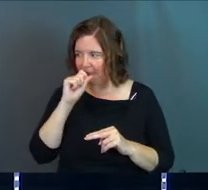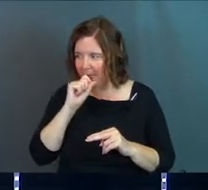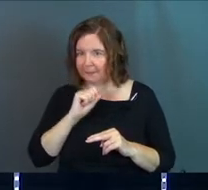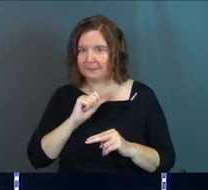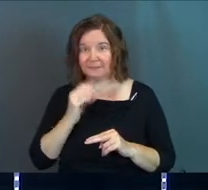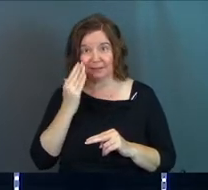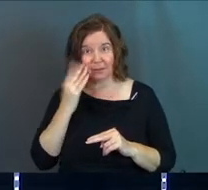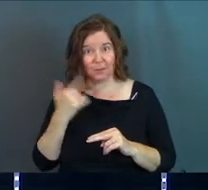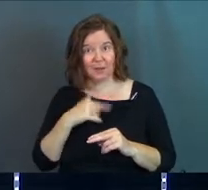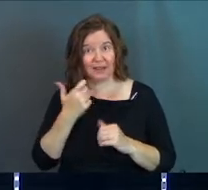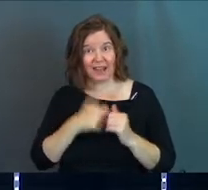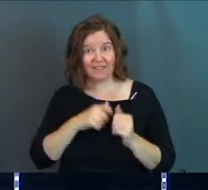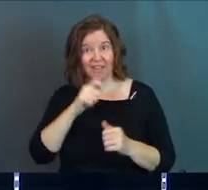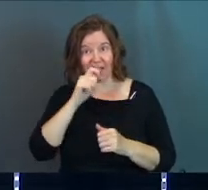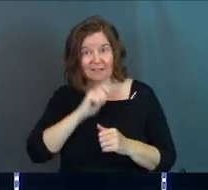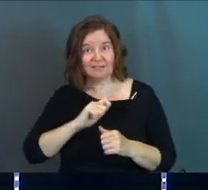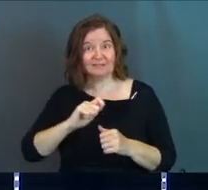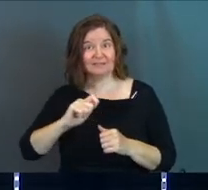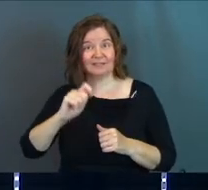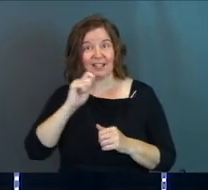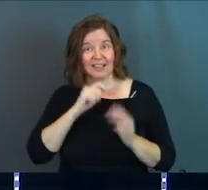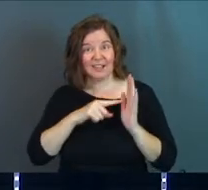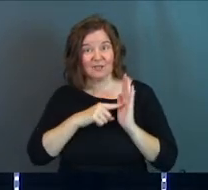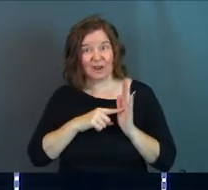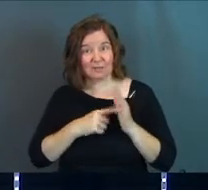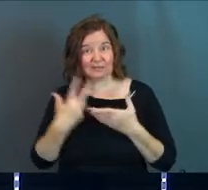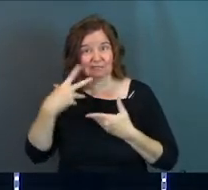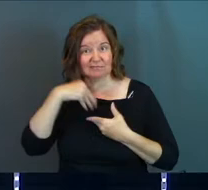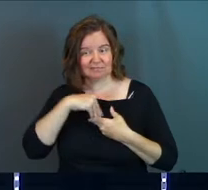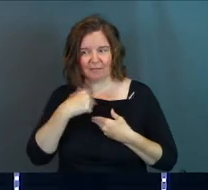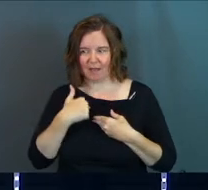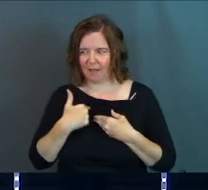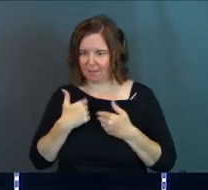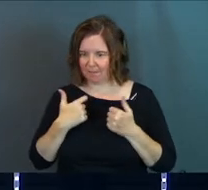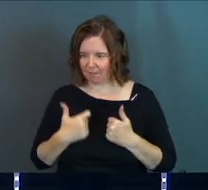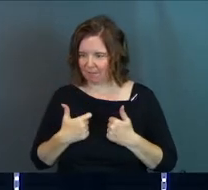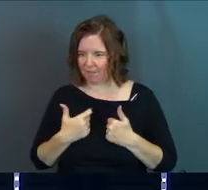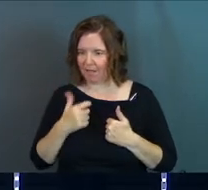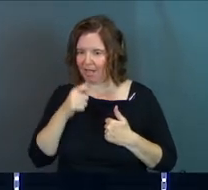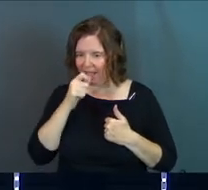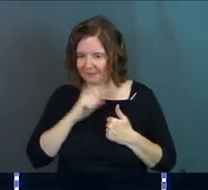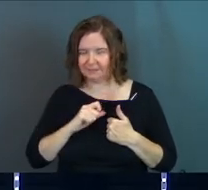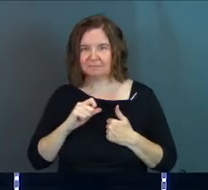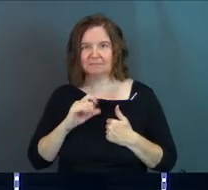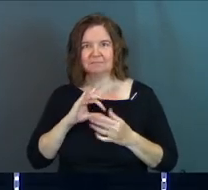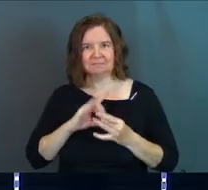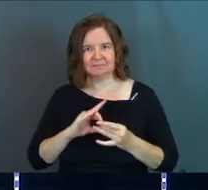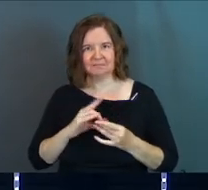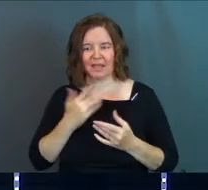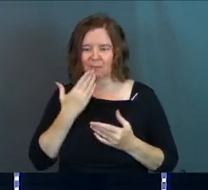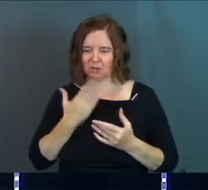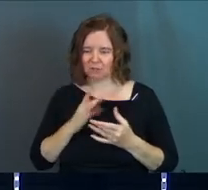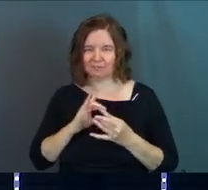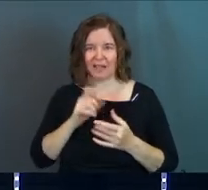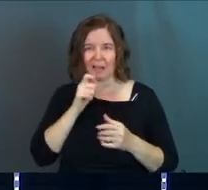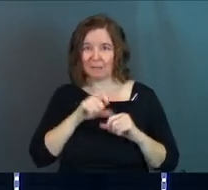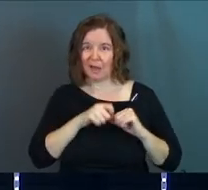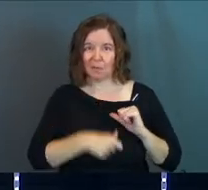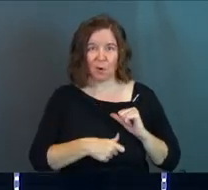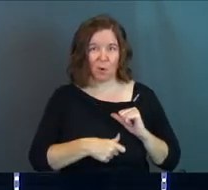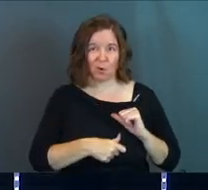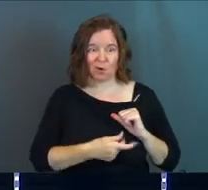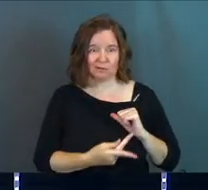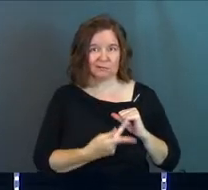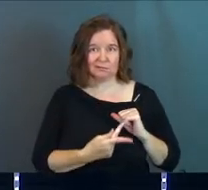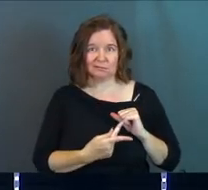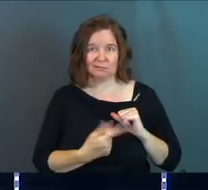cone, do you know what every lick represented? That I'm good and that we're good. I'm not broken and we're